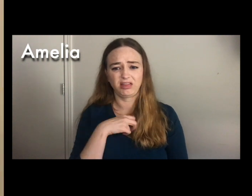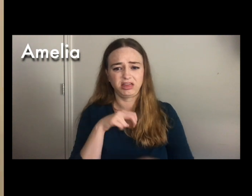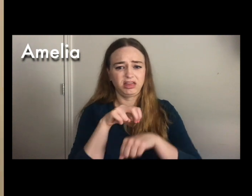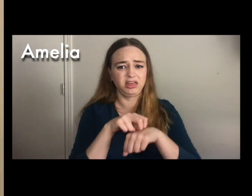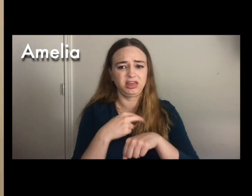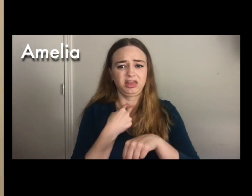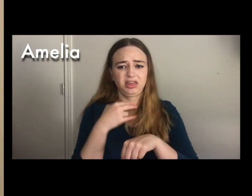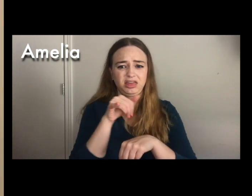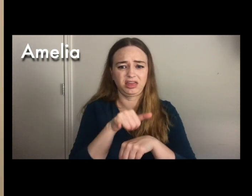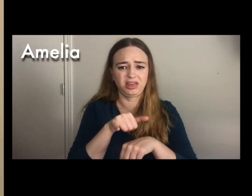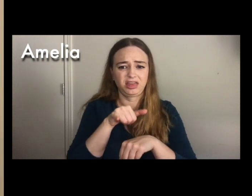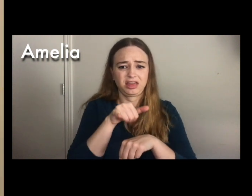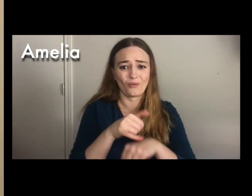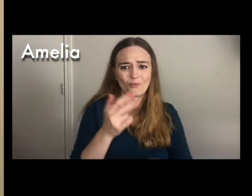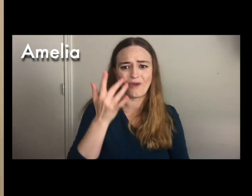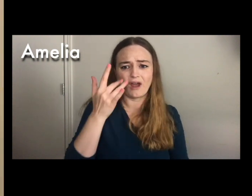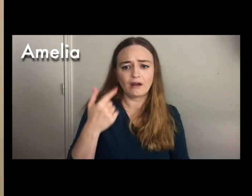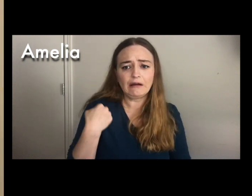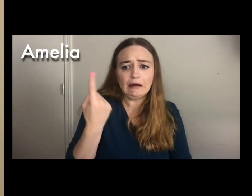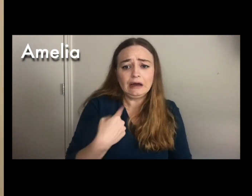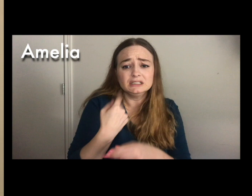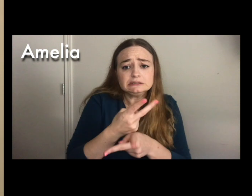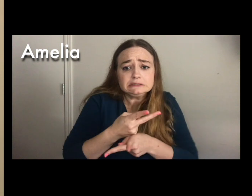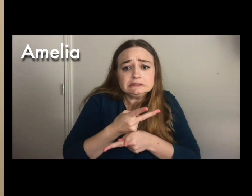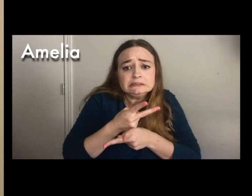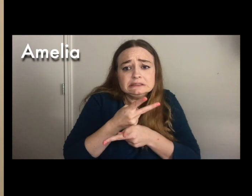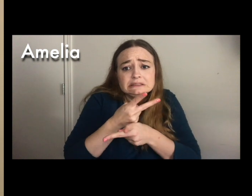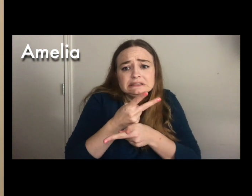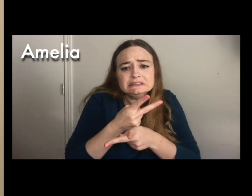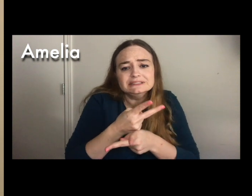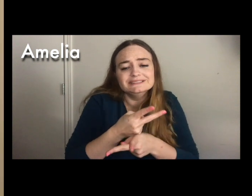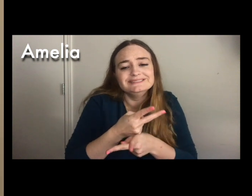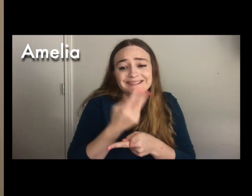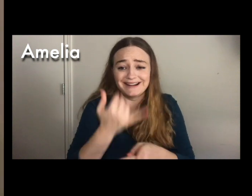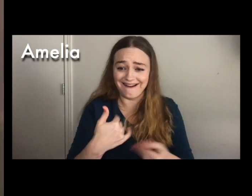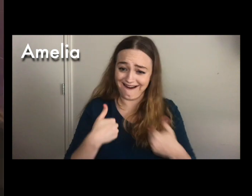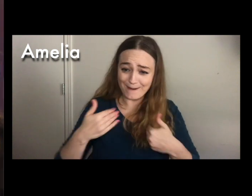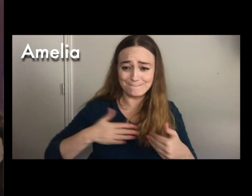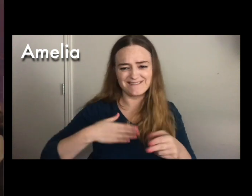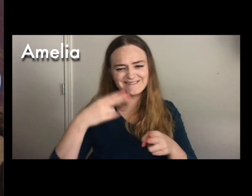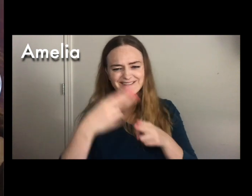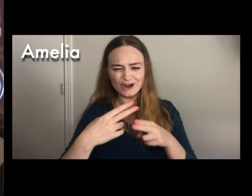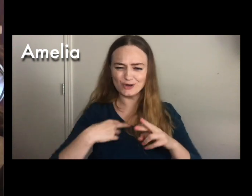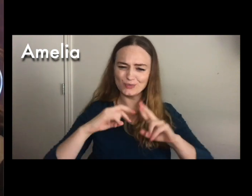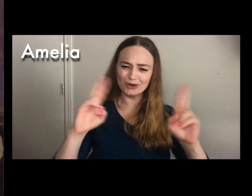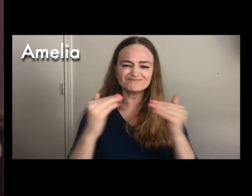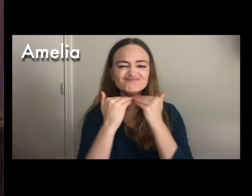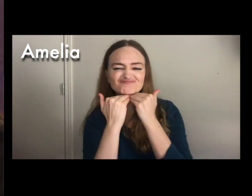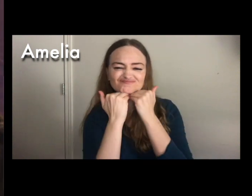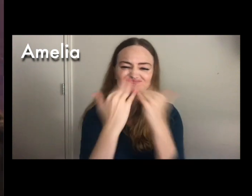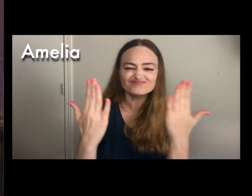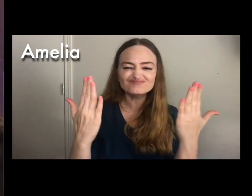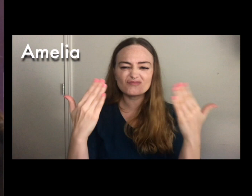If I come off a little hot in the biscuit, it's just 'cause I've been cautious for way too long. Now I've got myself a name